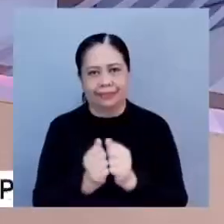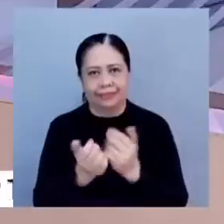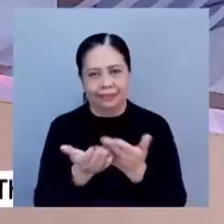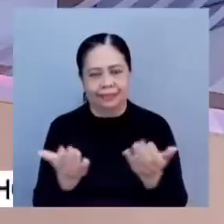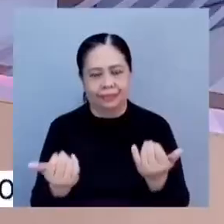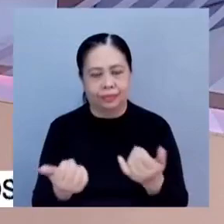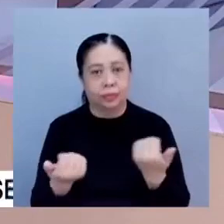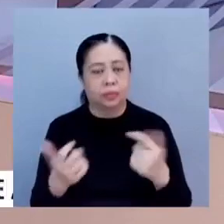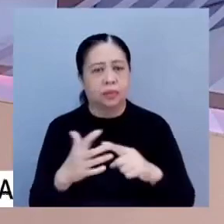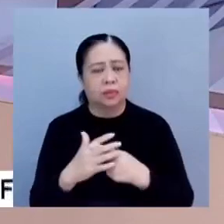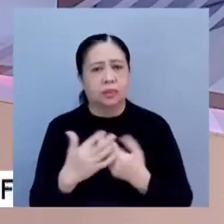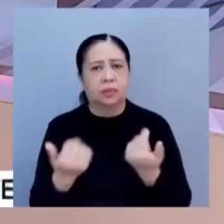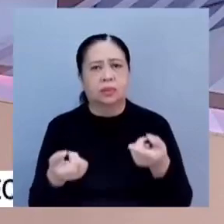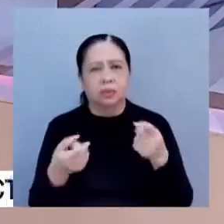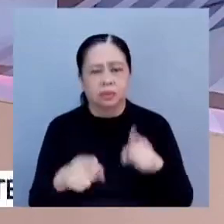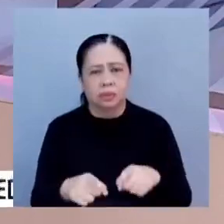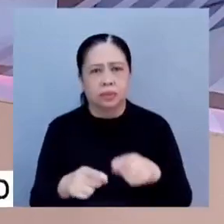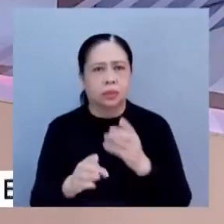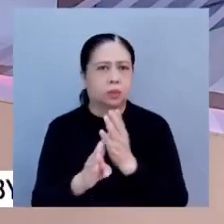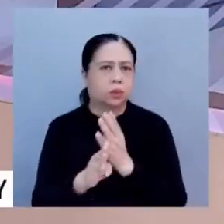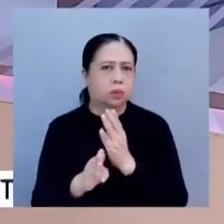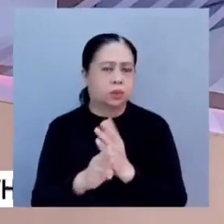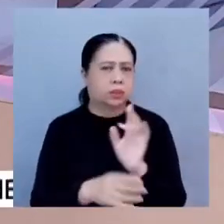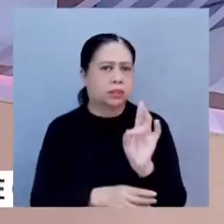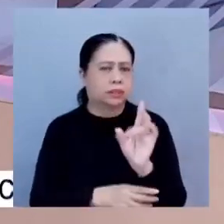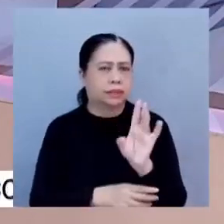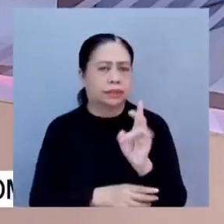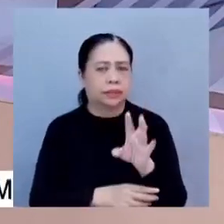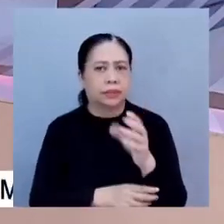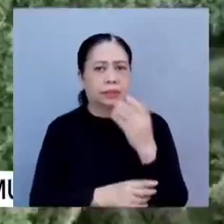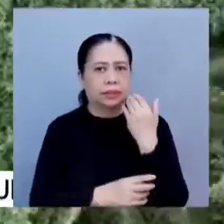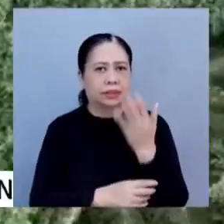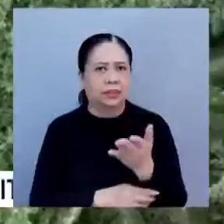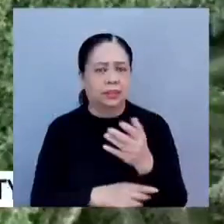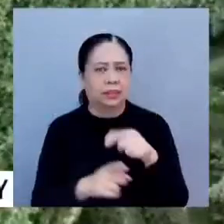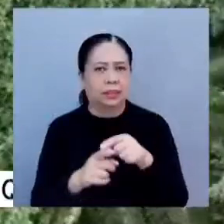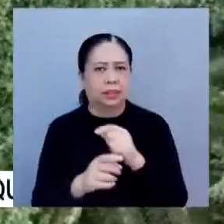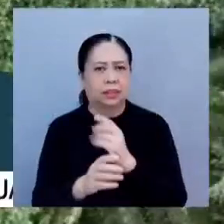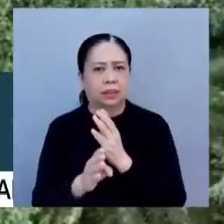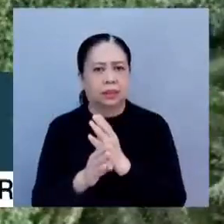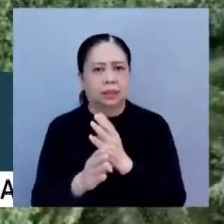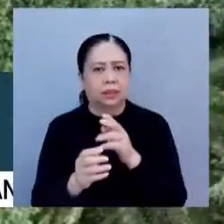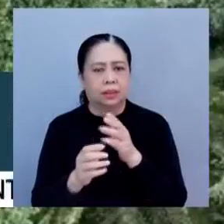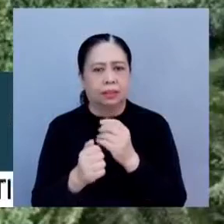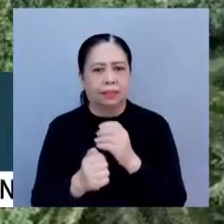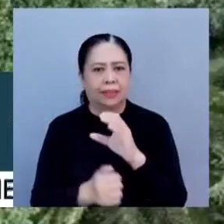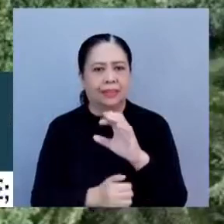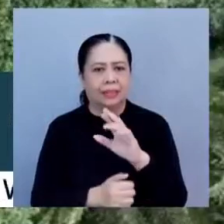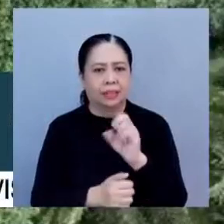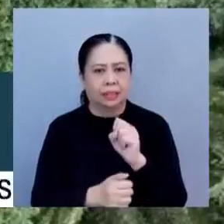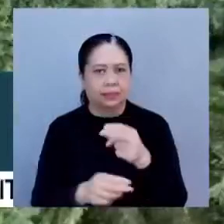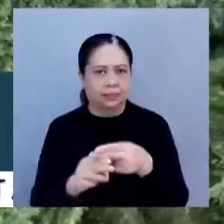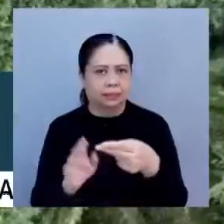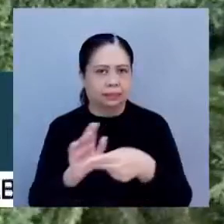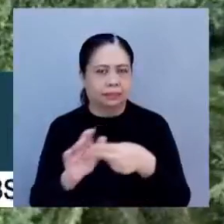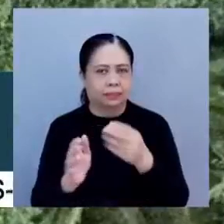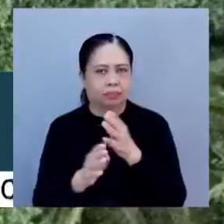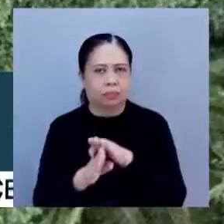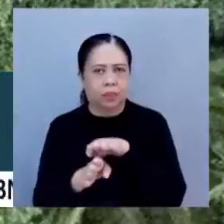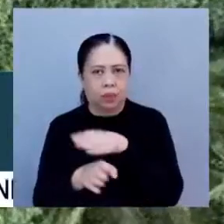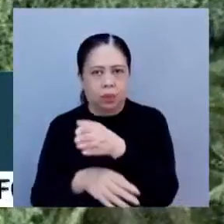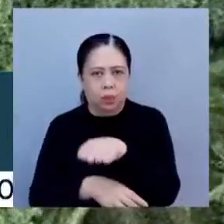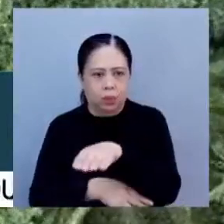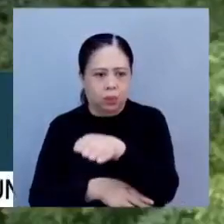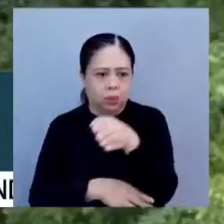Road tragedy in Antique, at least 17 are dead after a Ceres bus plunged into a ravine in the town of